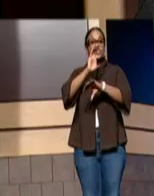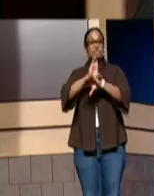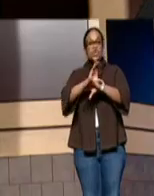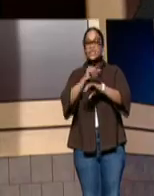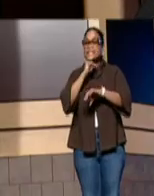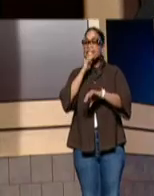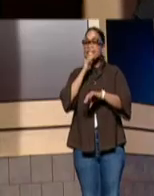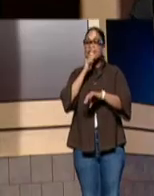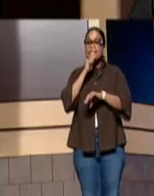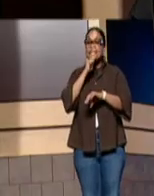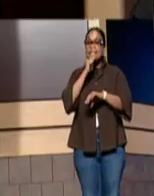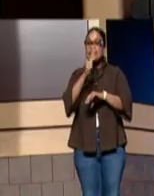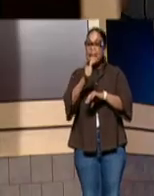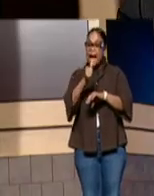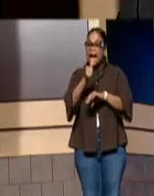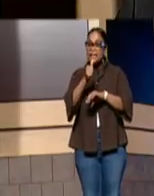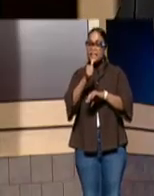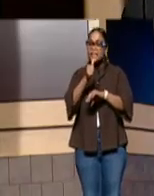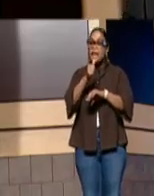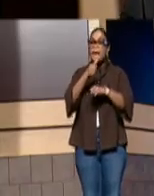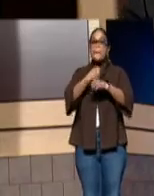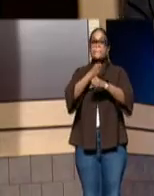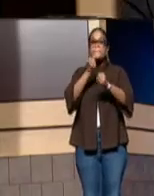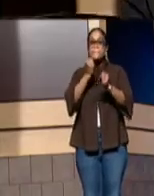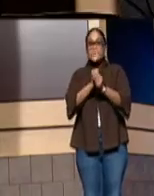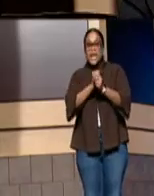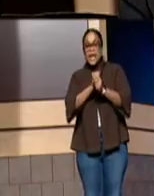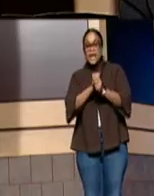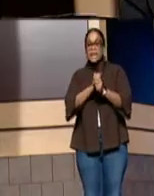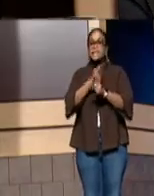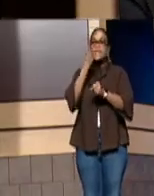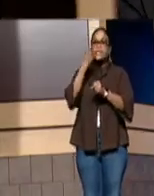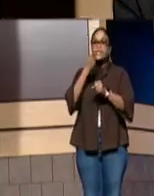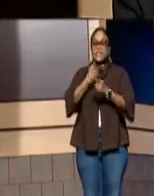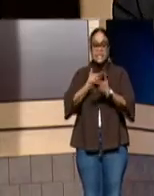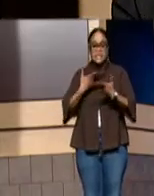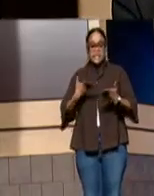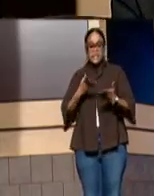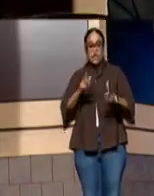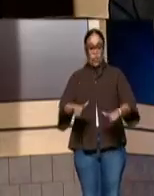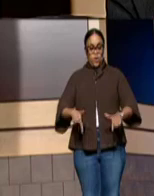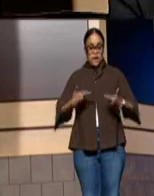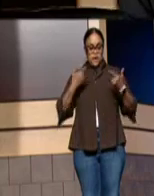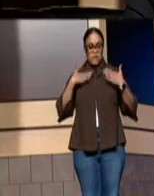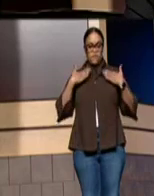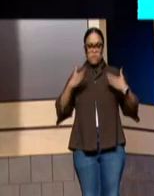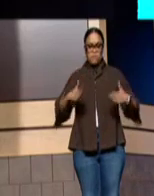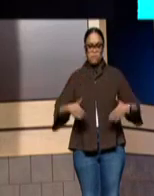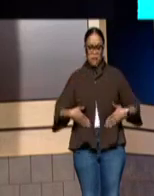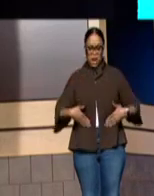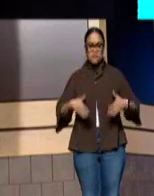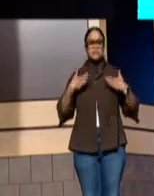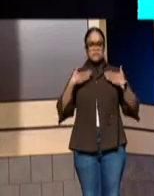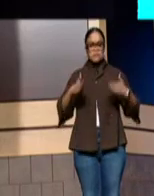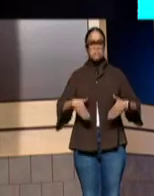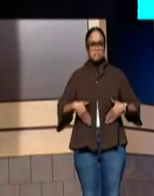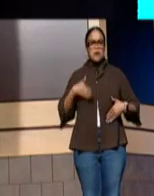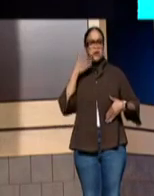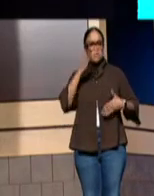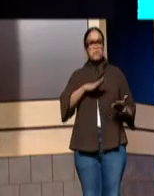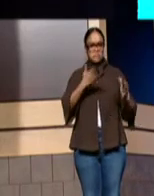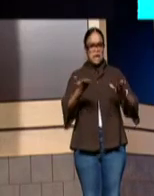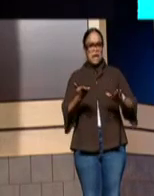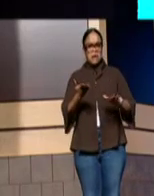does not get a pass on all these things. We live in human bodies. These bodies are going to die. I don't care what my faith